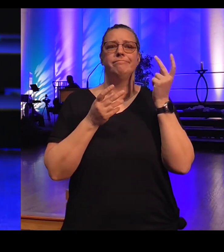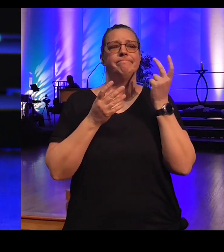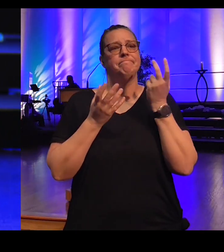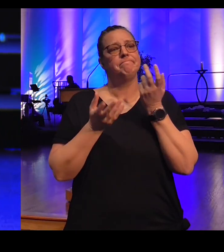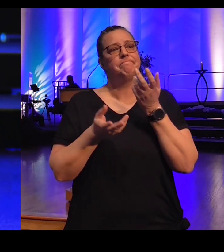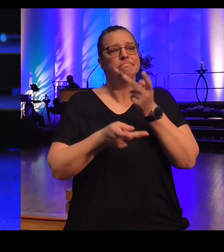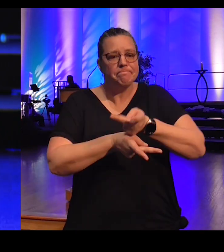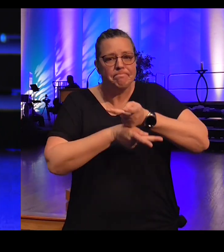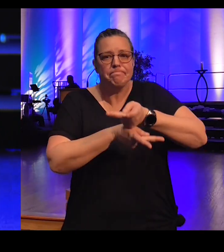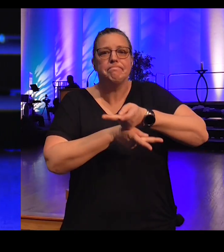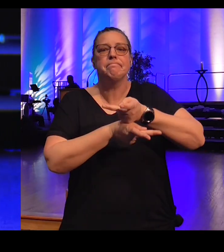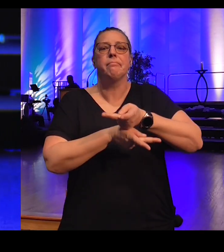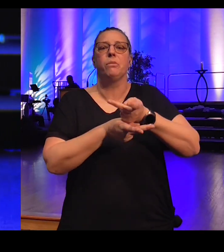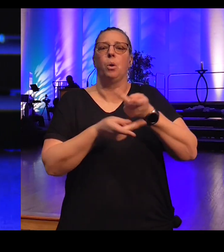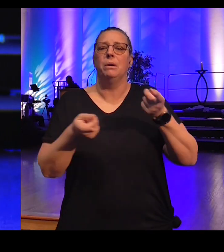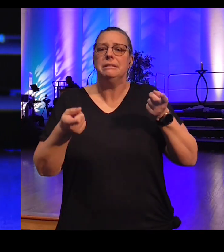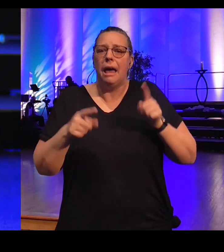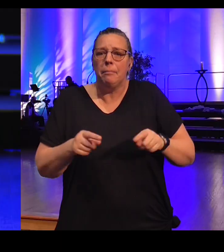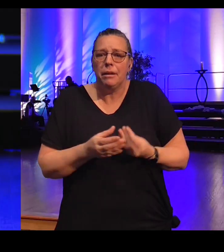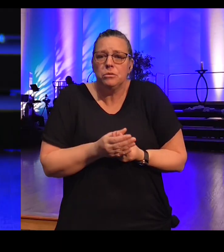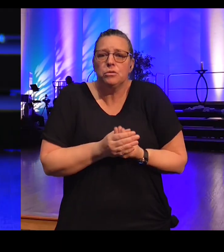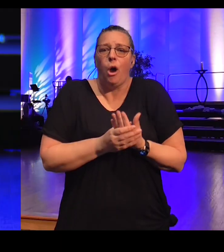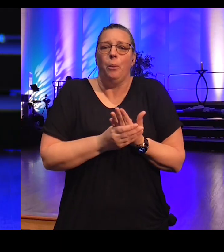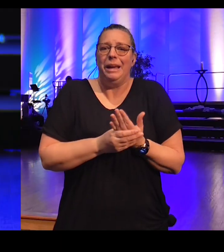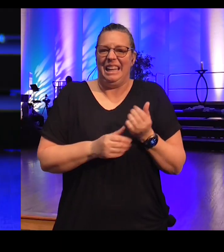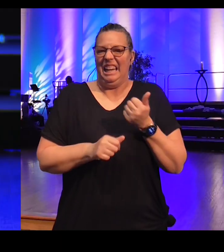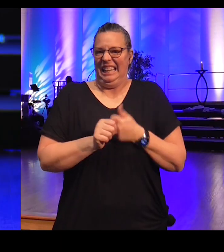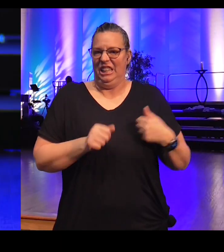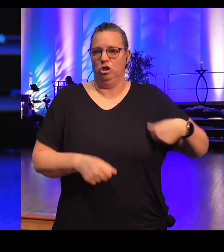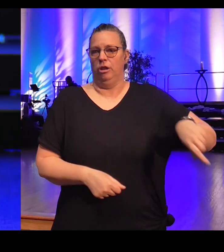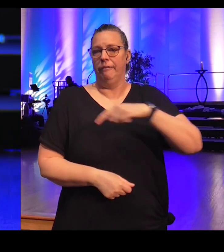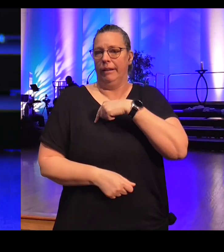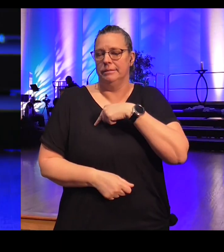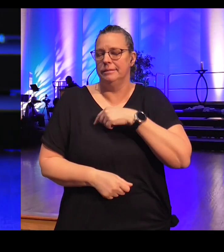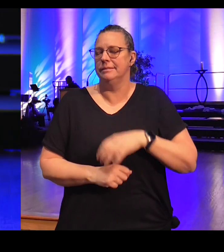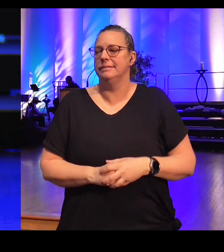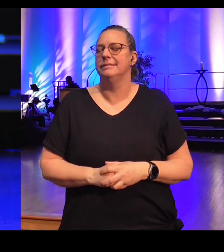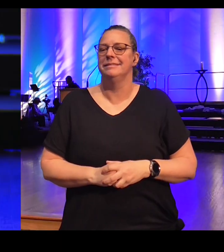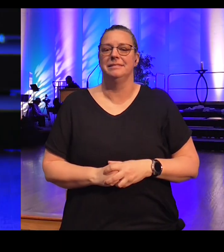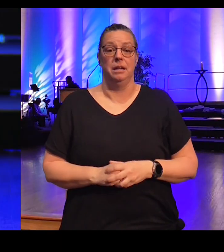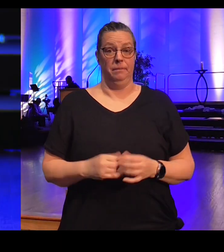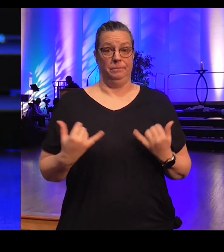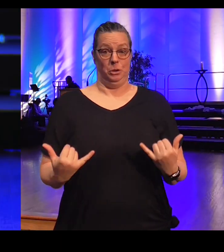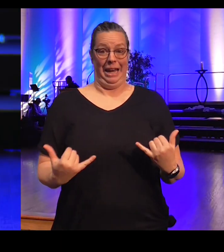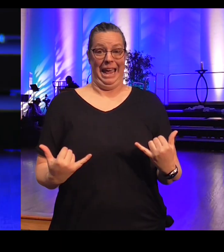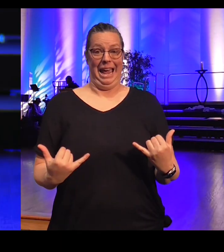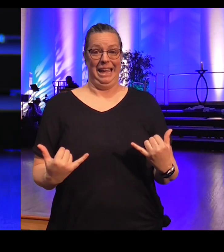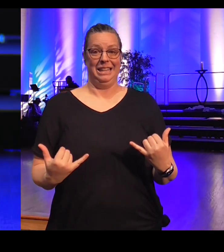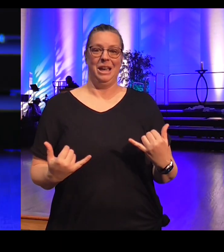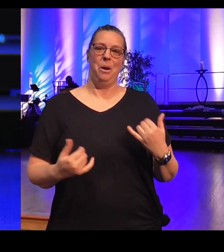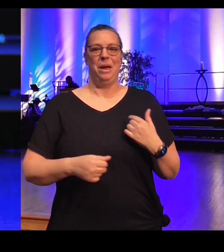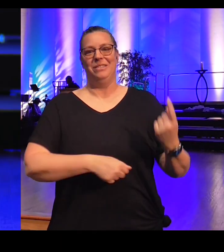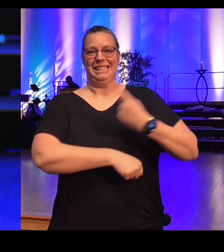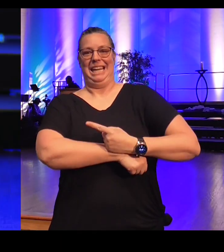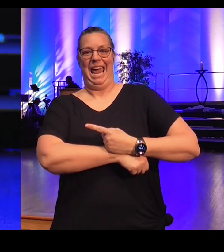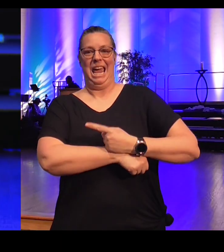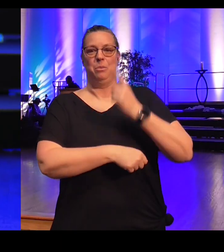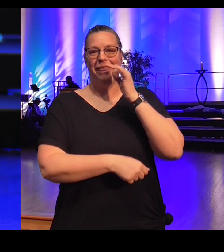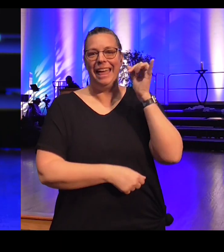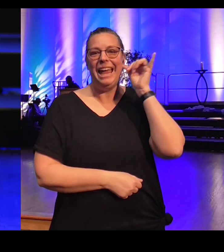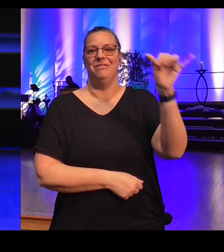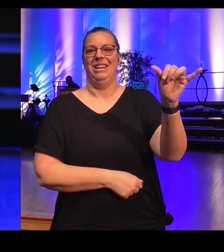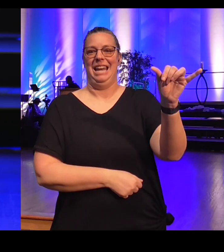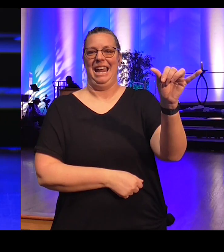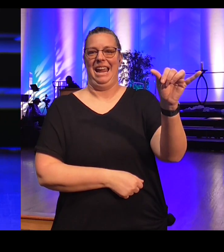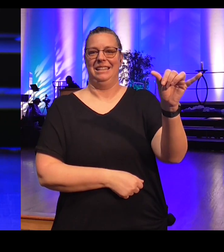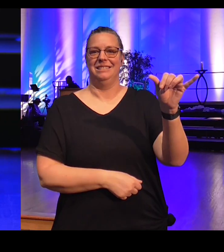is forming within each one of us. And today we have a date with the infinite